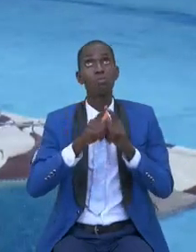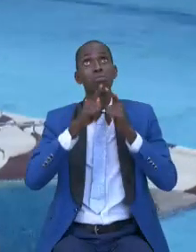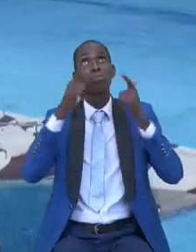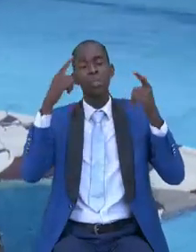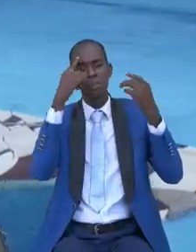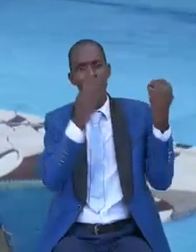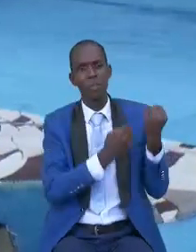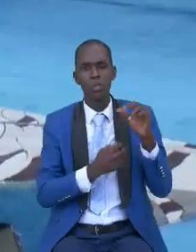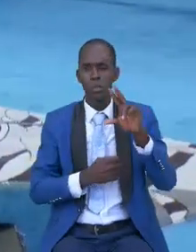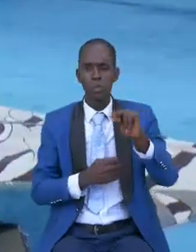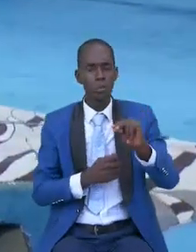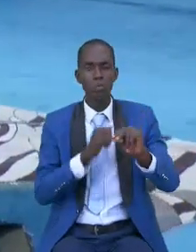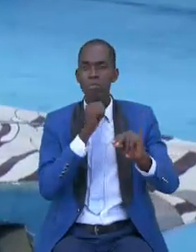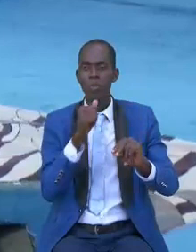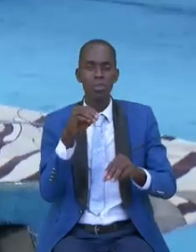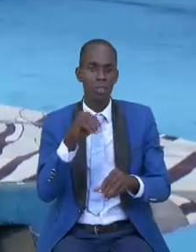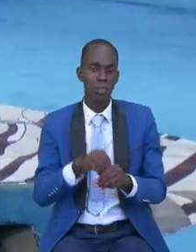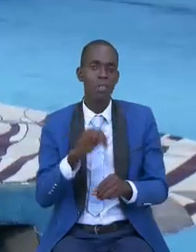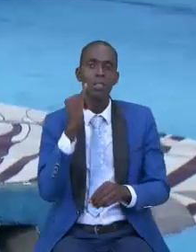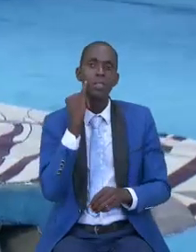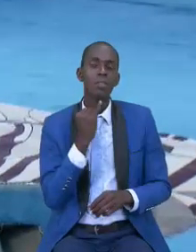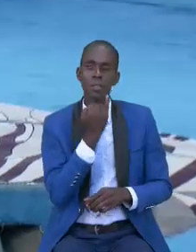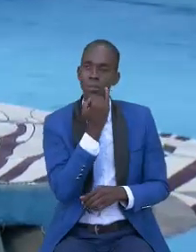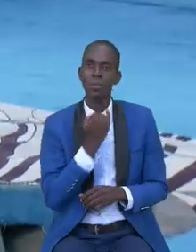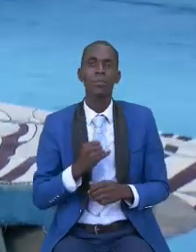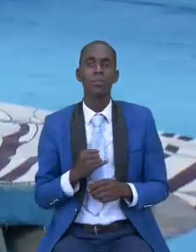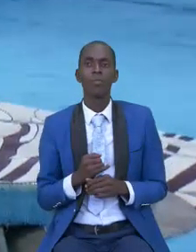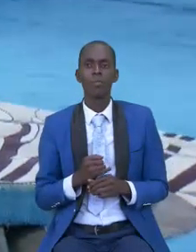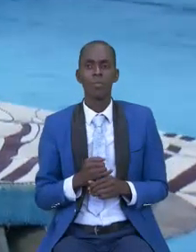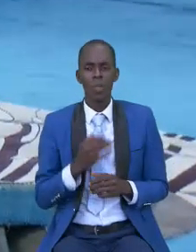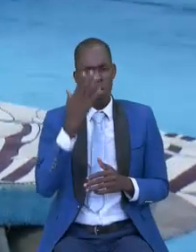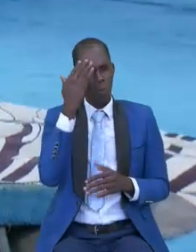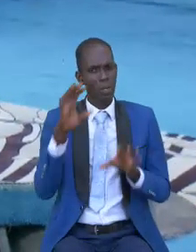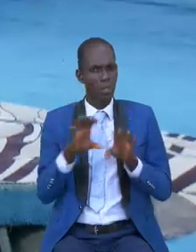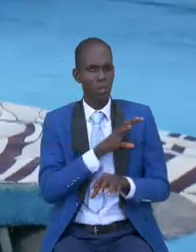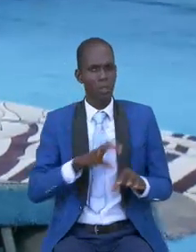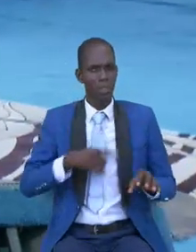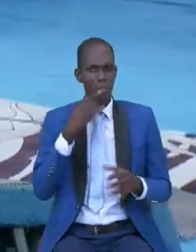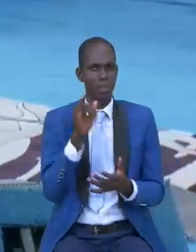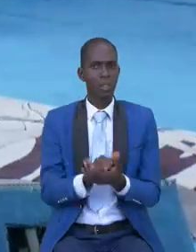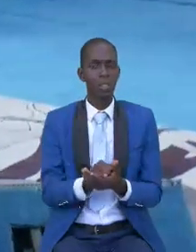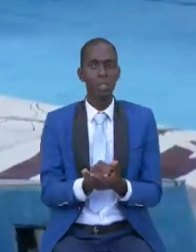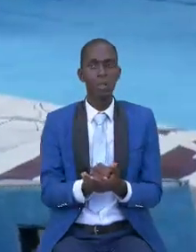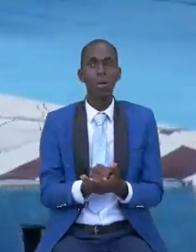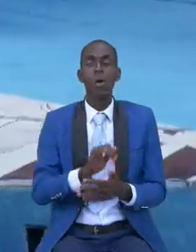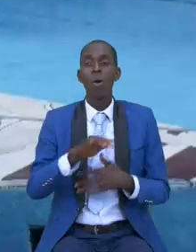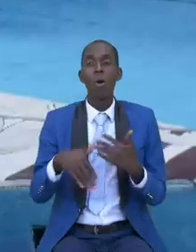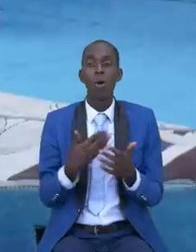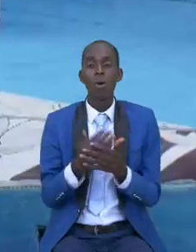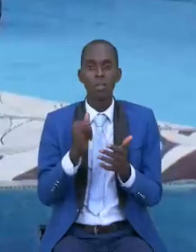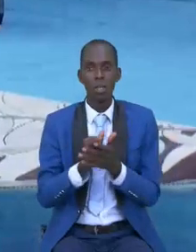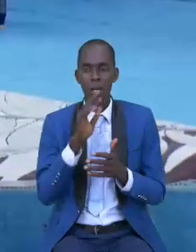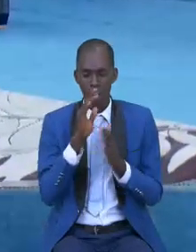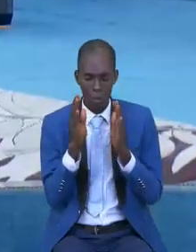no, not in Israel. Why did he say that? Those who were praying at all and